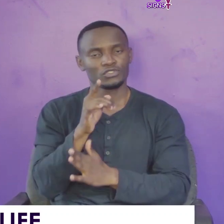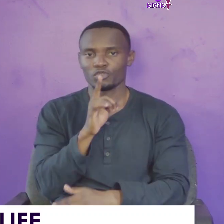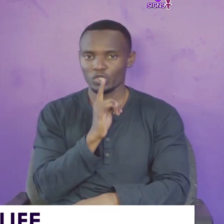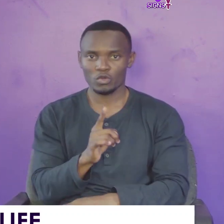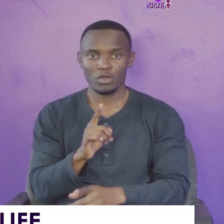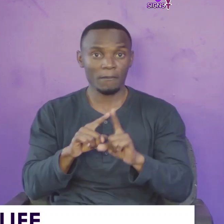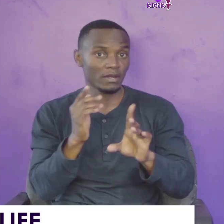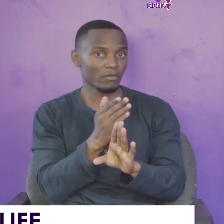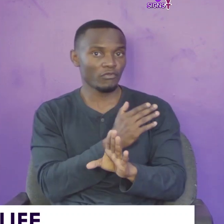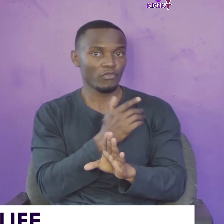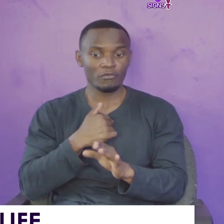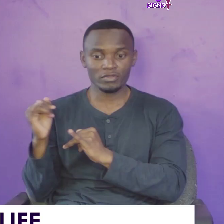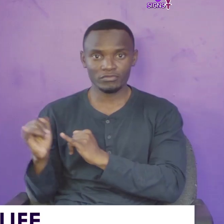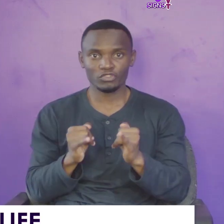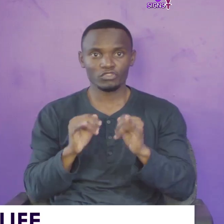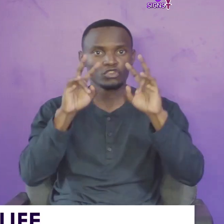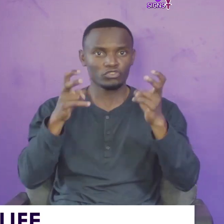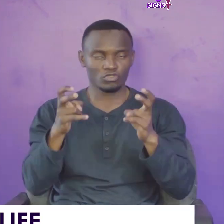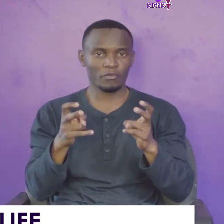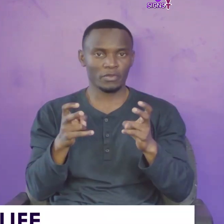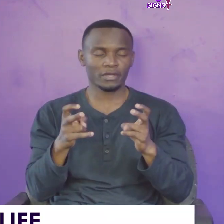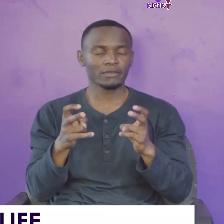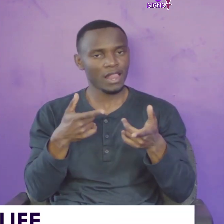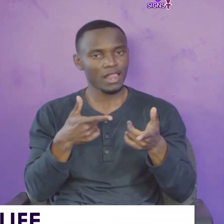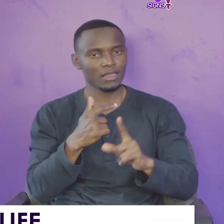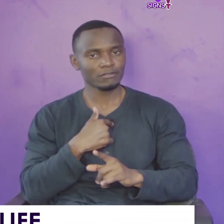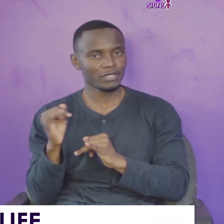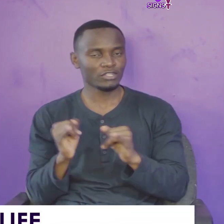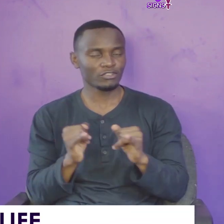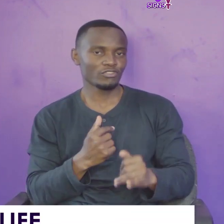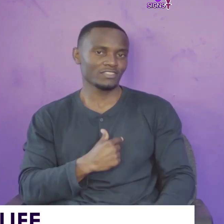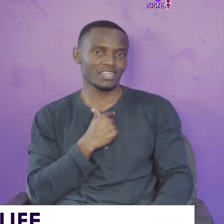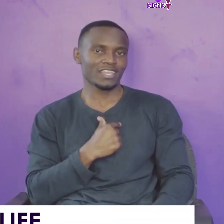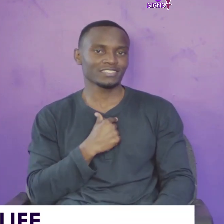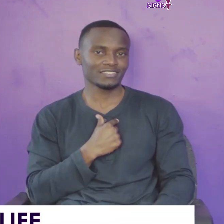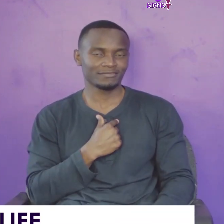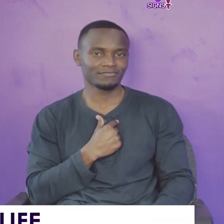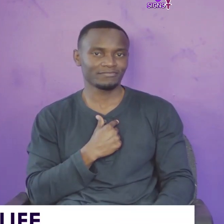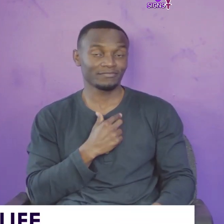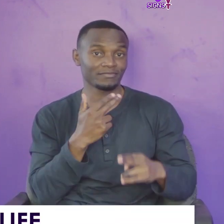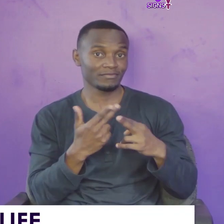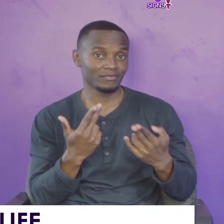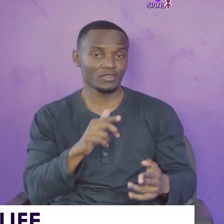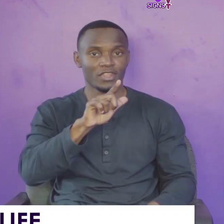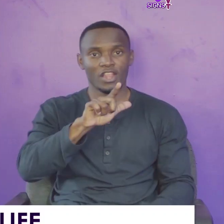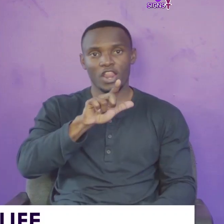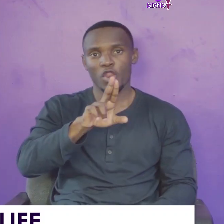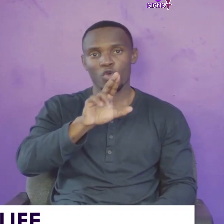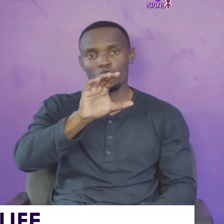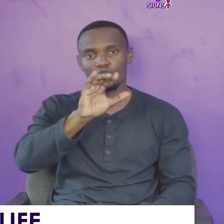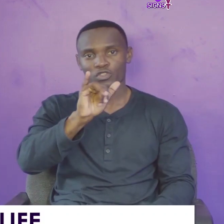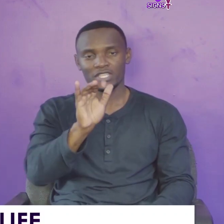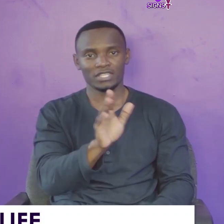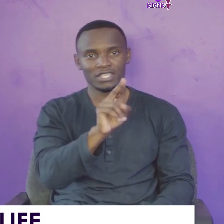before I introduce the topic, let me introduce the guests. Lucy Njenga, how